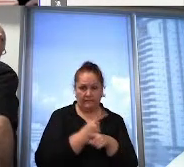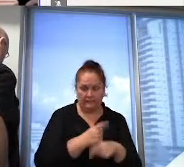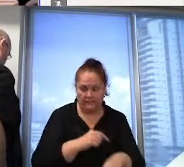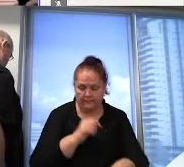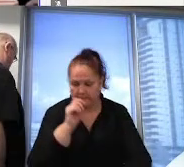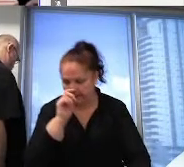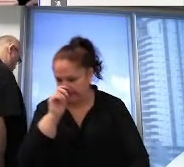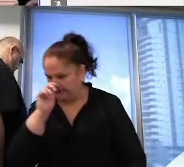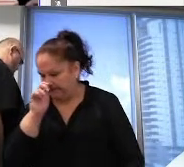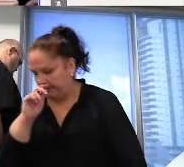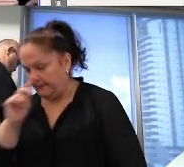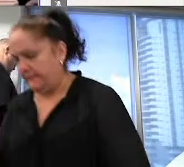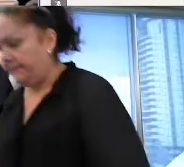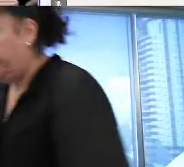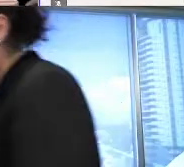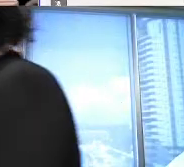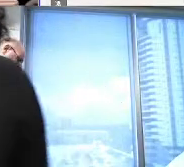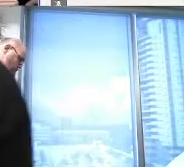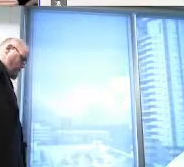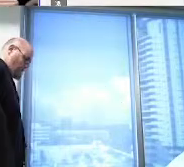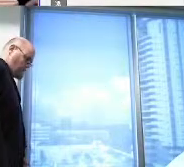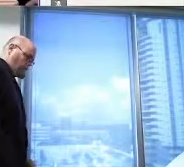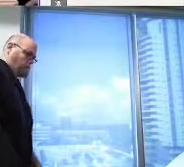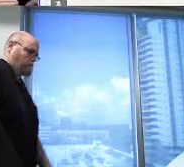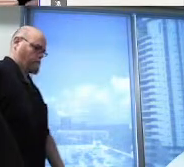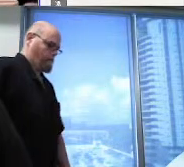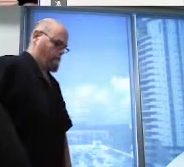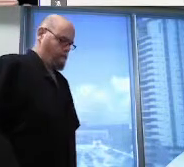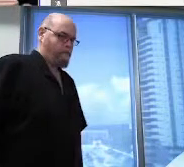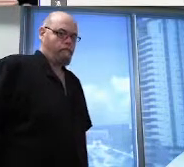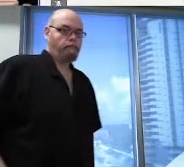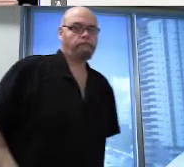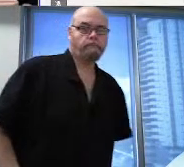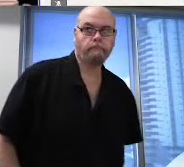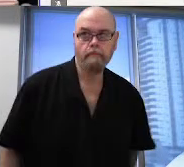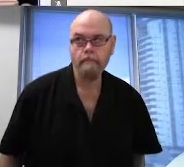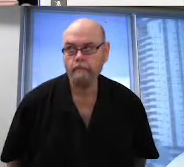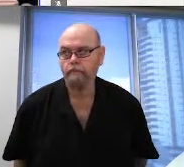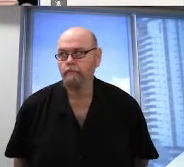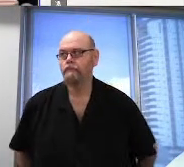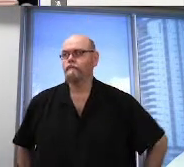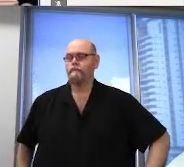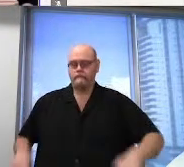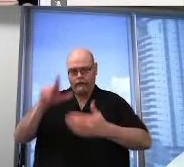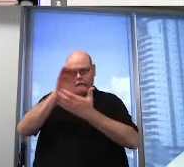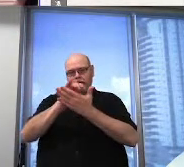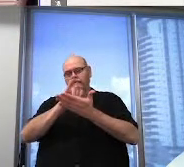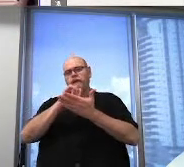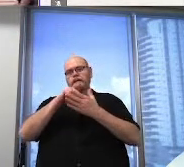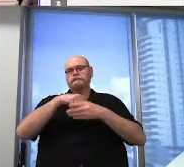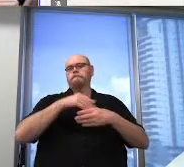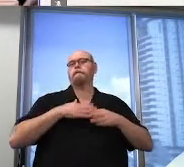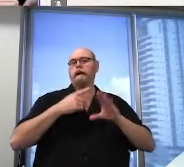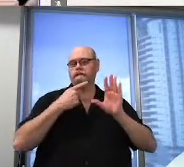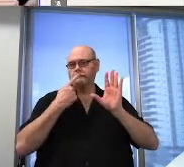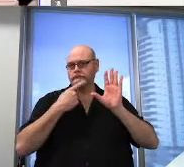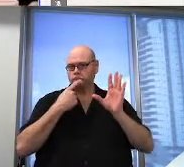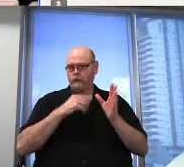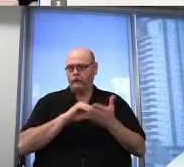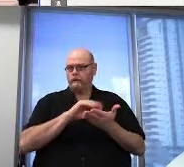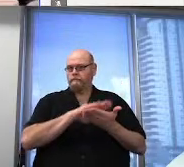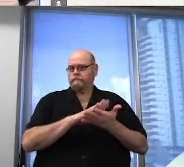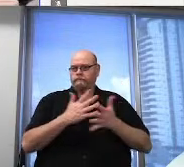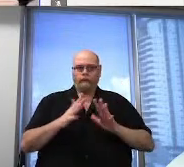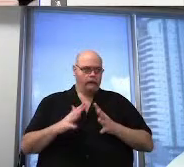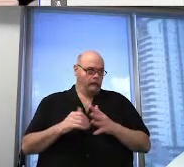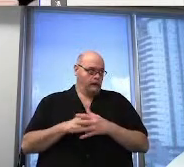brief's words, right? I believe is actually in my testimony. Okay. So in fact,